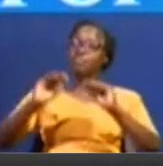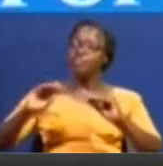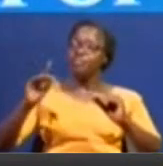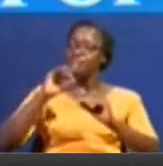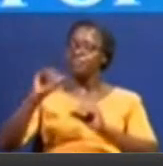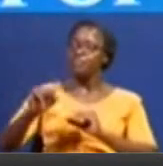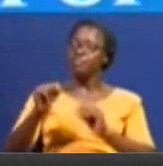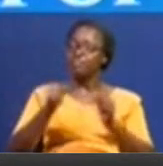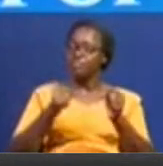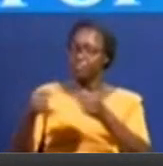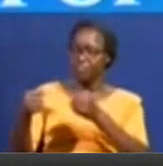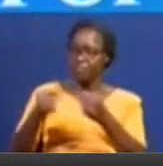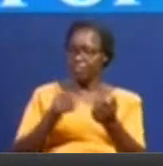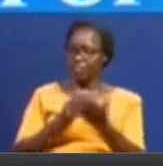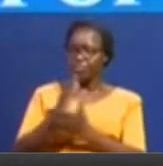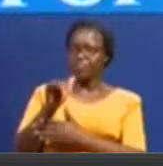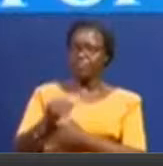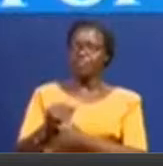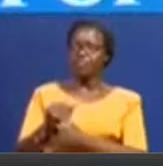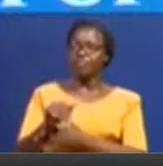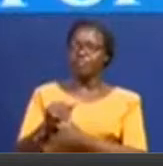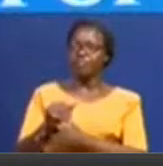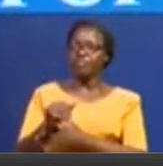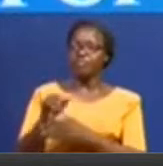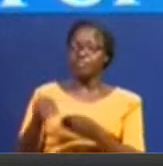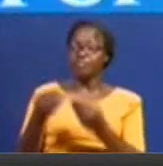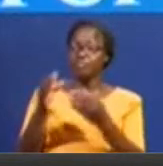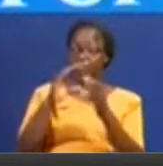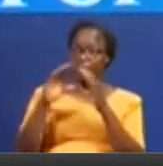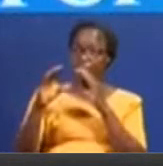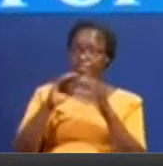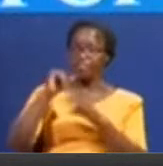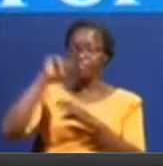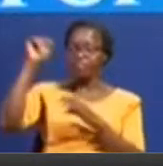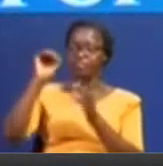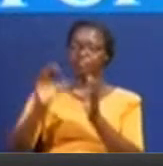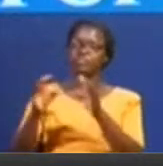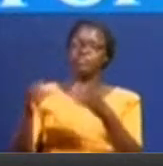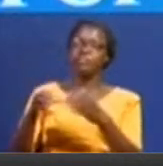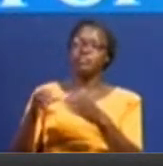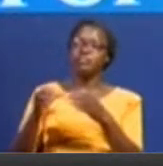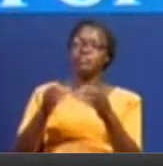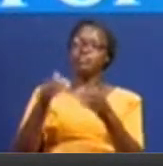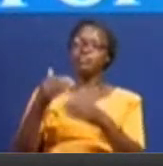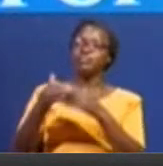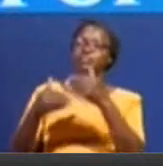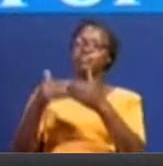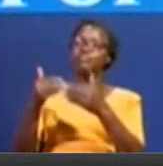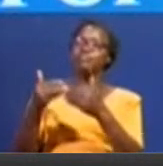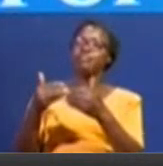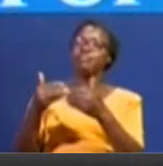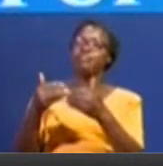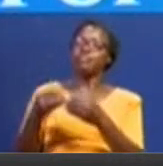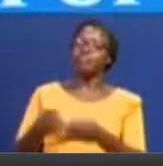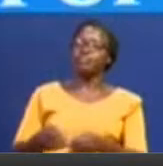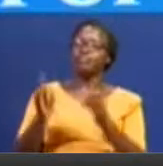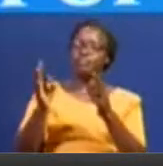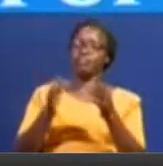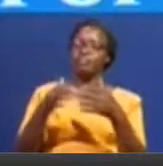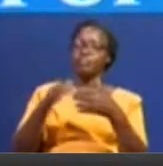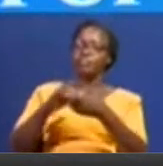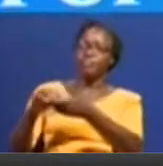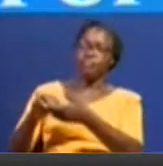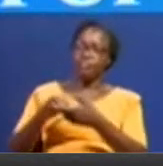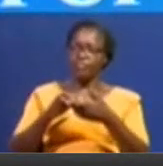So the strategy is to ensure that you give communication to the political parties, their structured engagements, and where